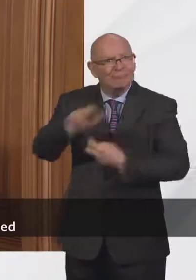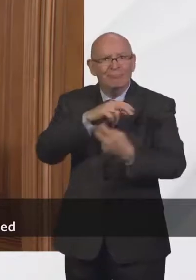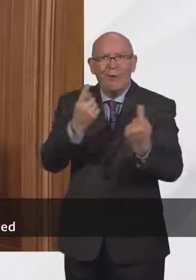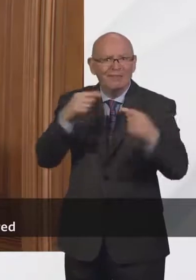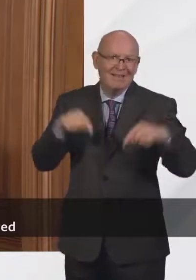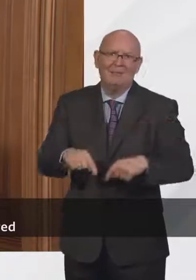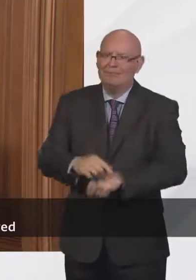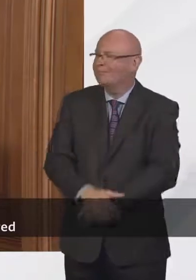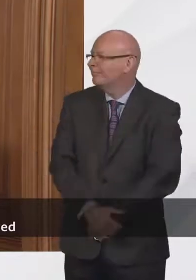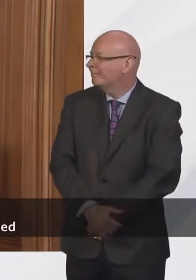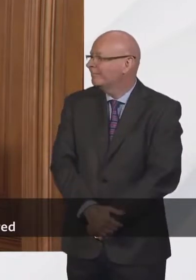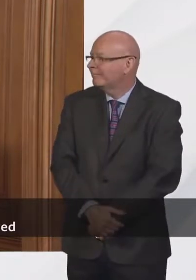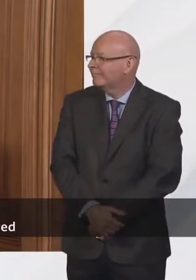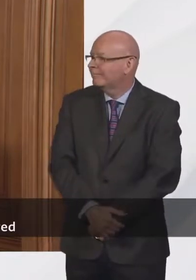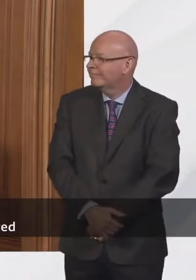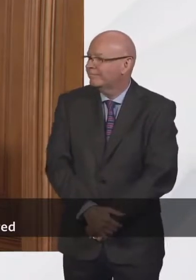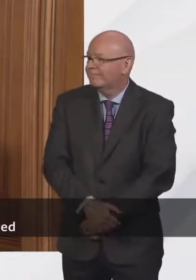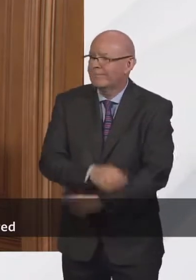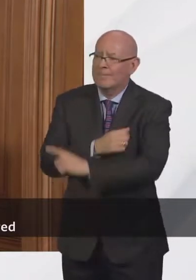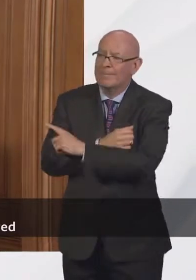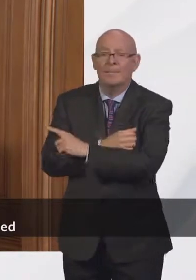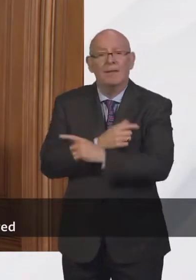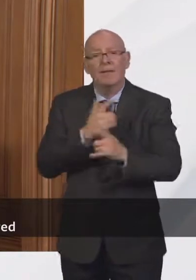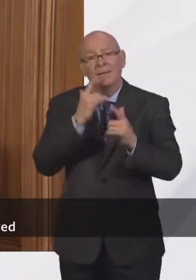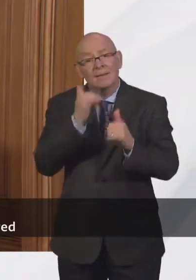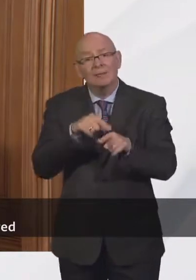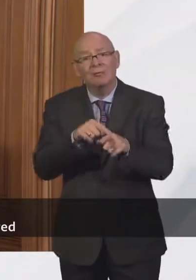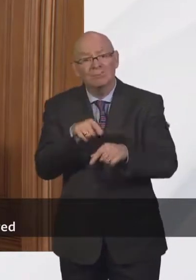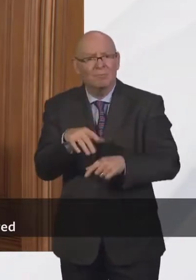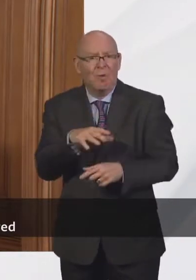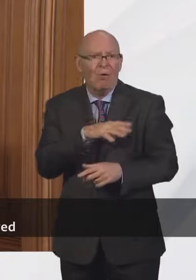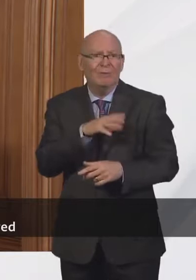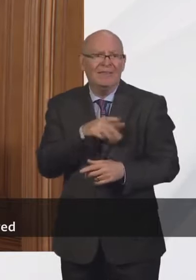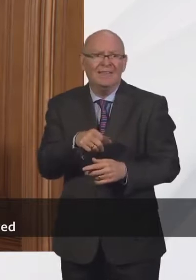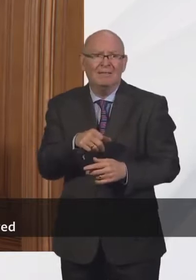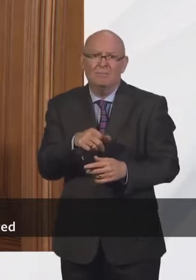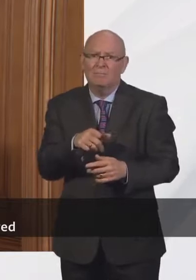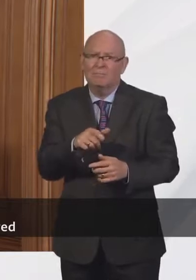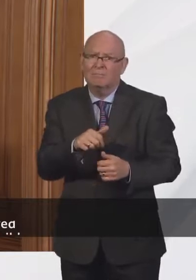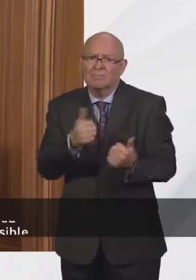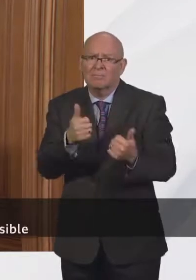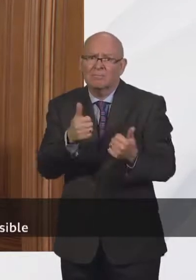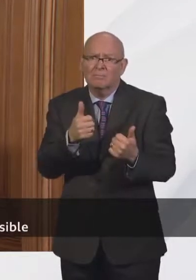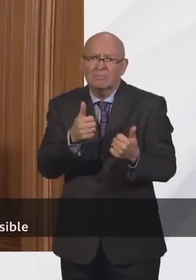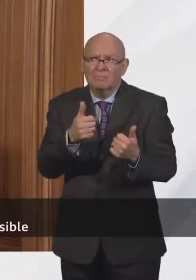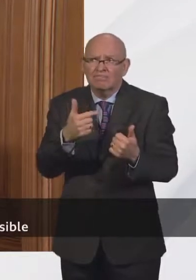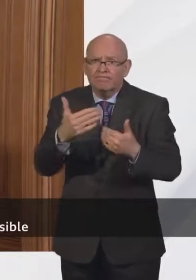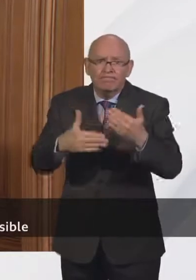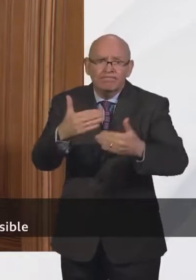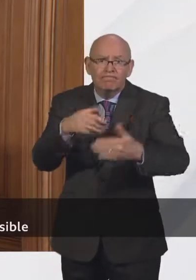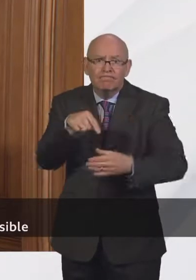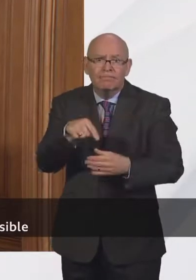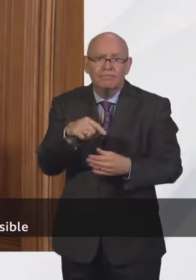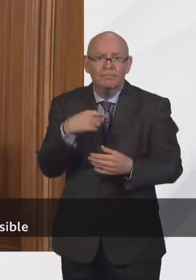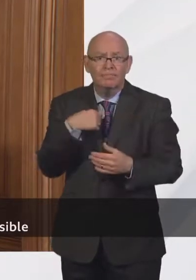that I worry about, if I'm honest, is that people don't report that they've got symptoms, so get a test, and